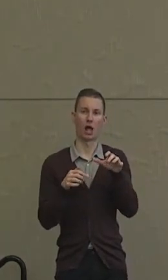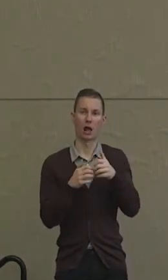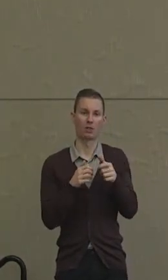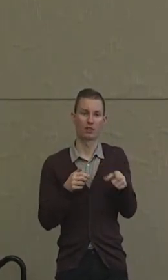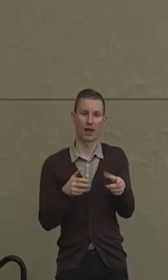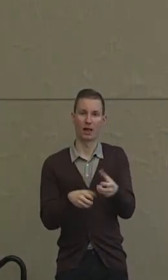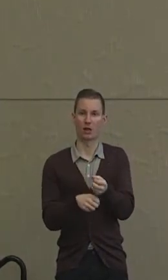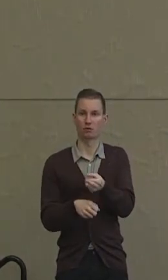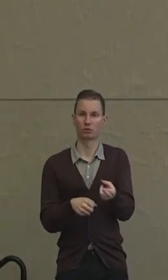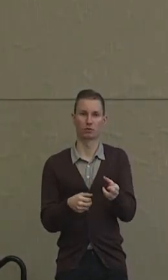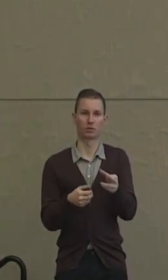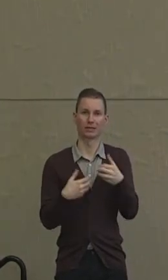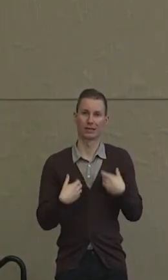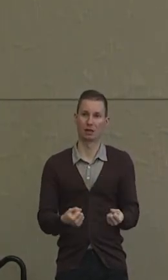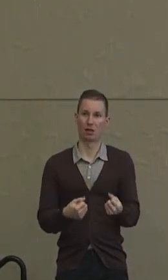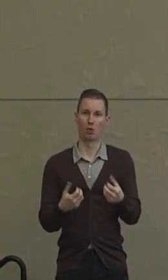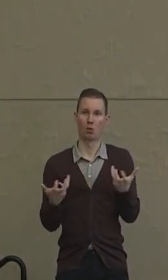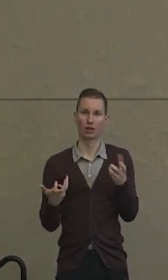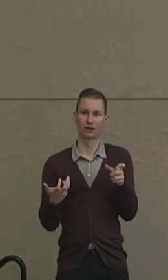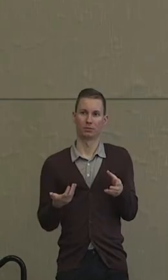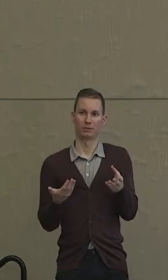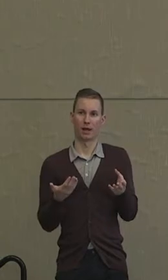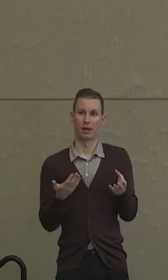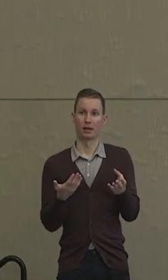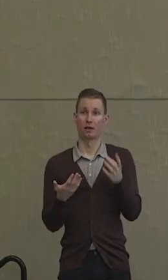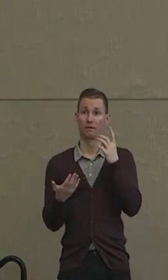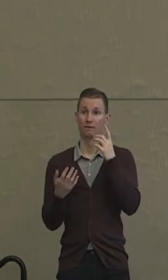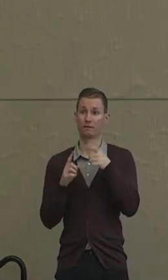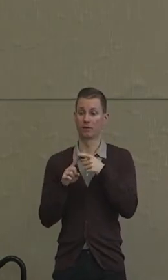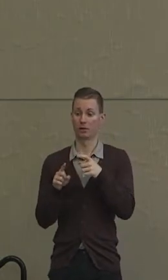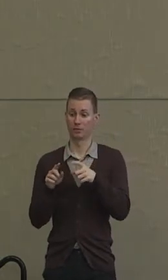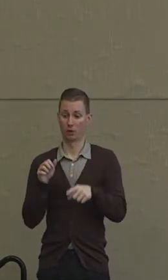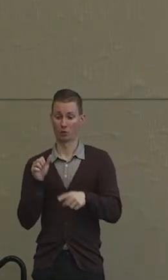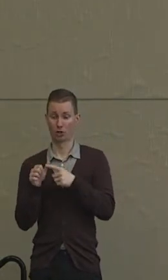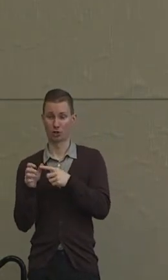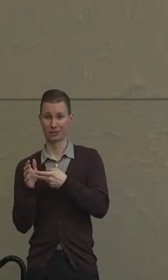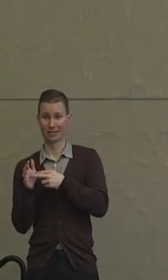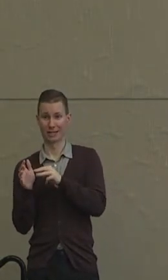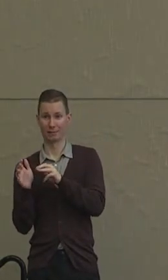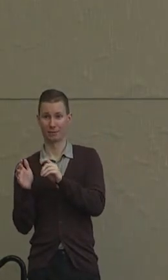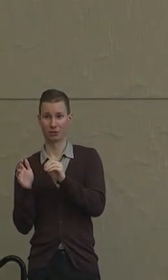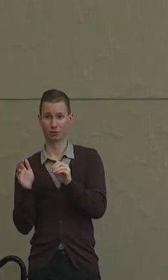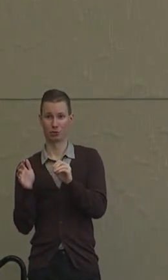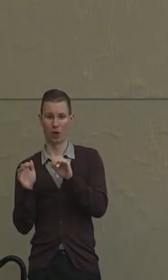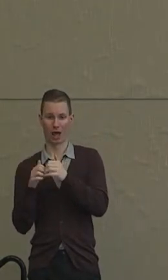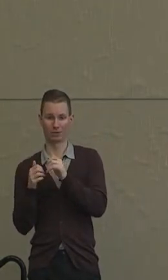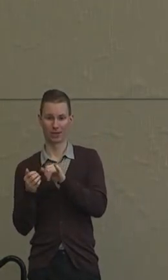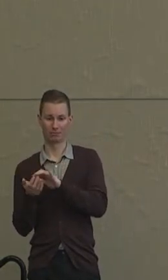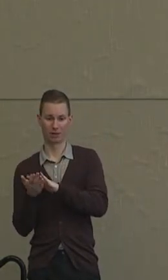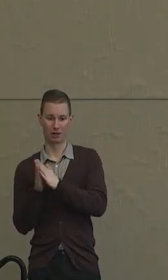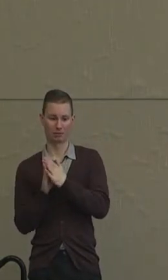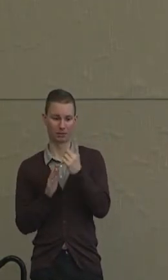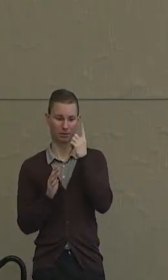like what needs to be provided for the original intent of Me Too, for that 13-year-old girl,